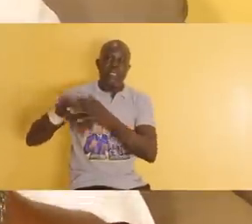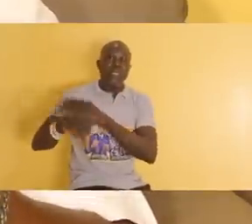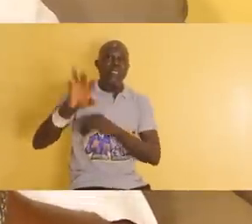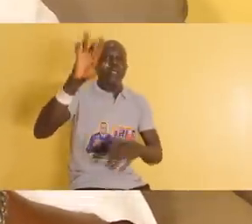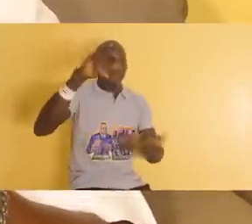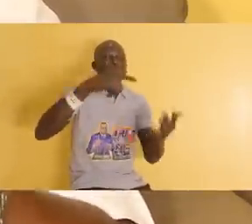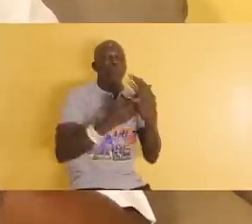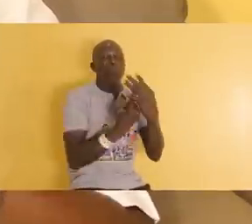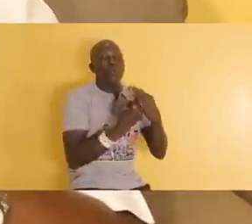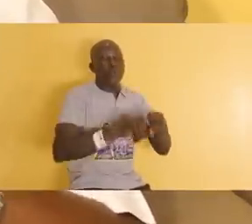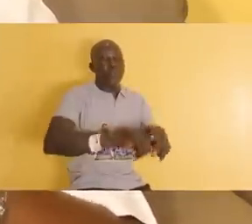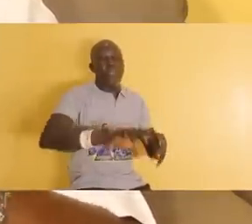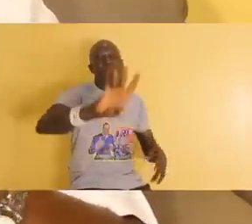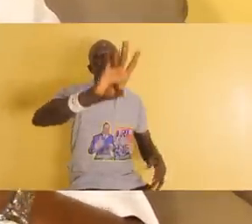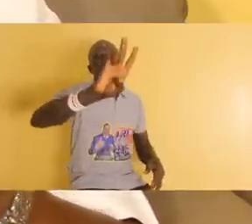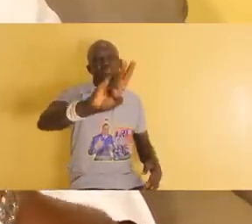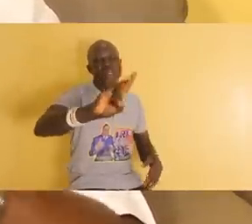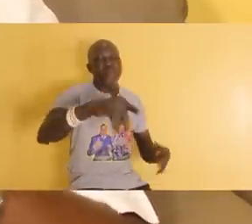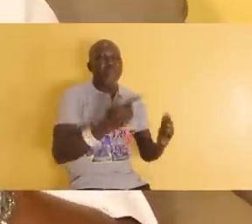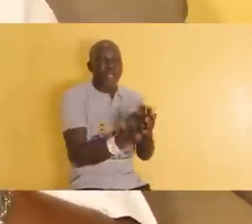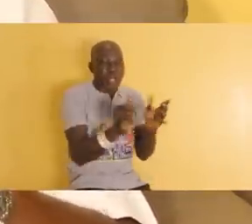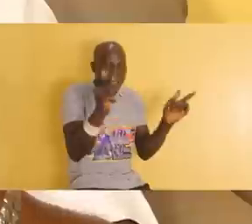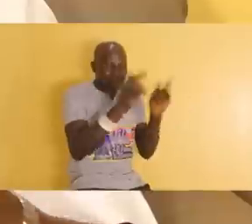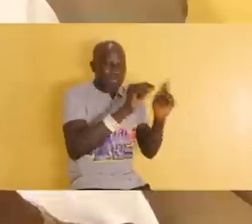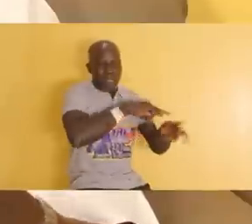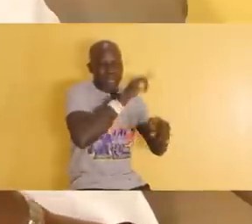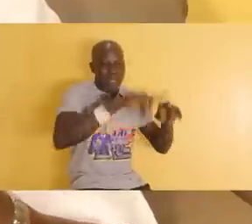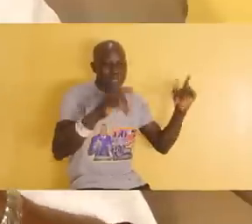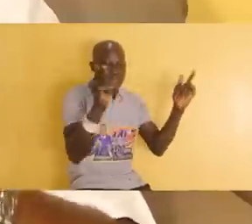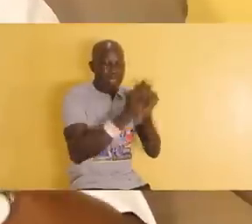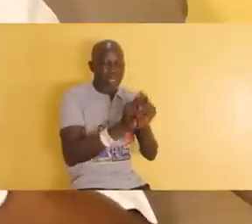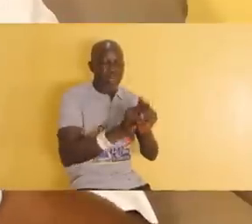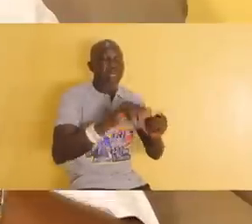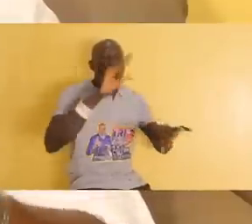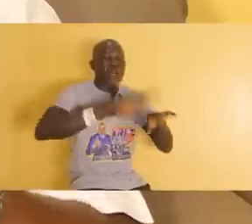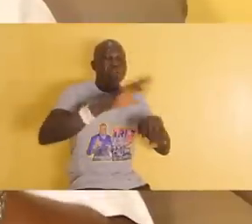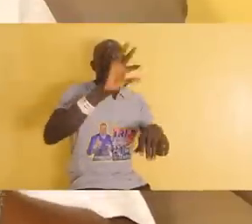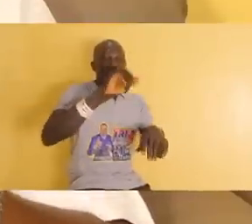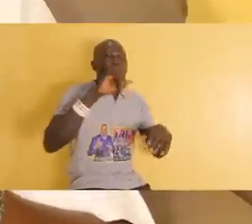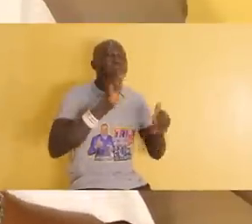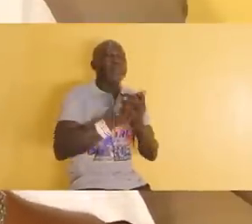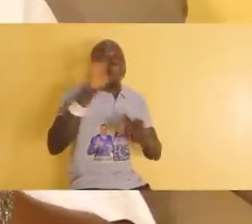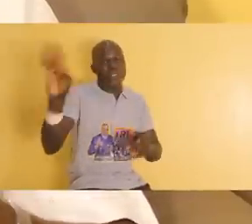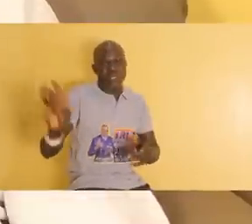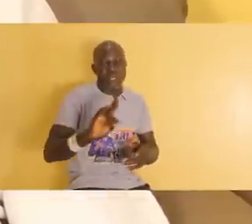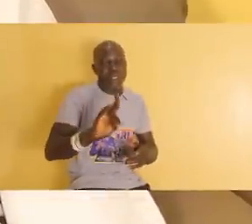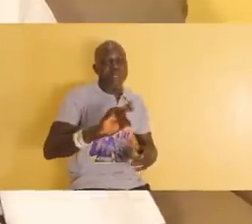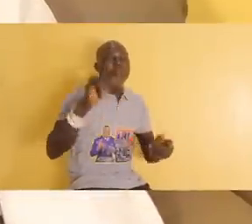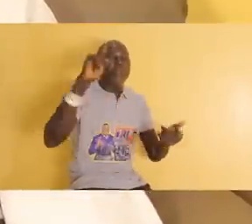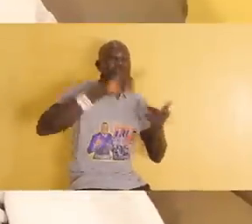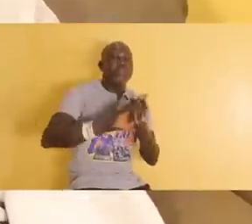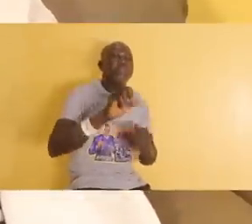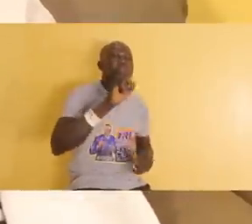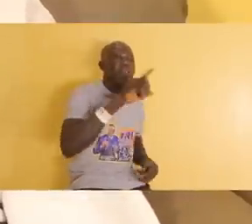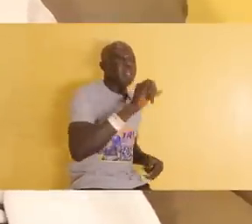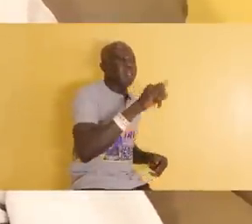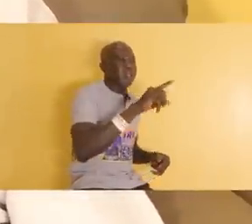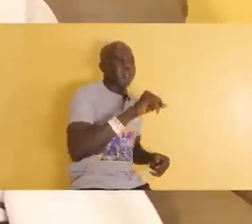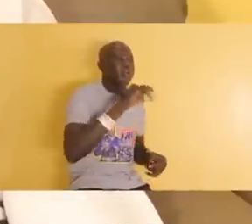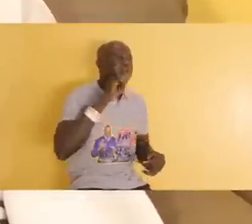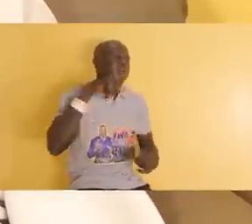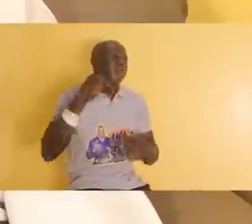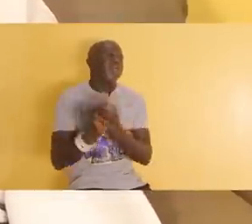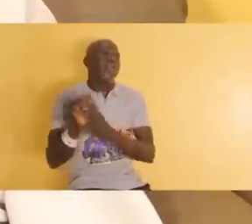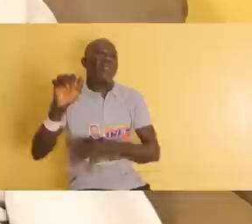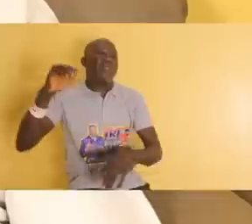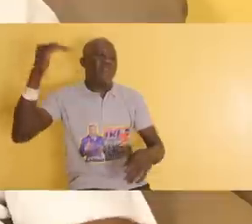make it. 7 a.m. Have a fun. Yeah, go mess on. Tonight, I go make it out again. 7 a.m. again. If you have a book and labo, you never take